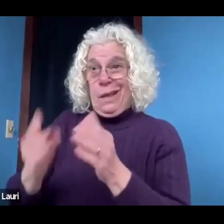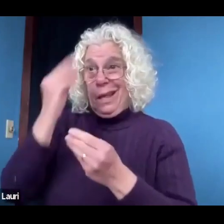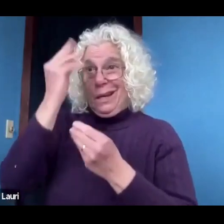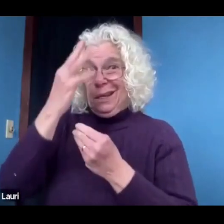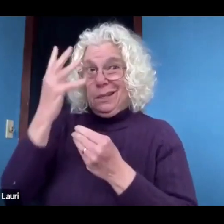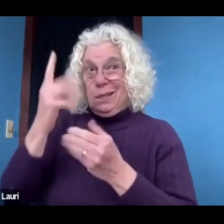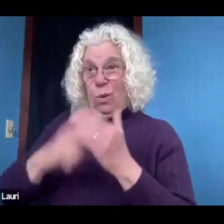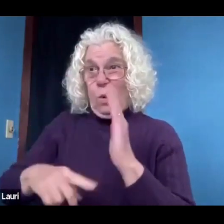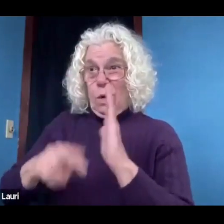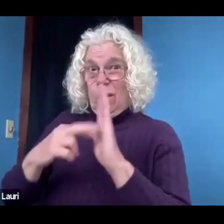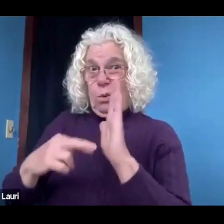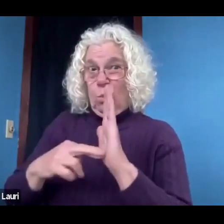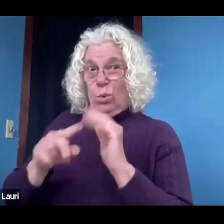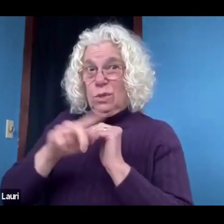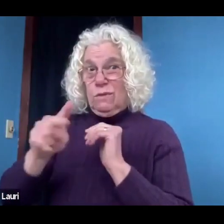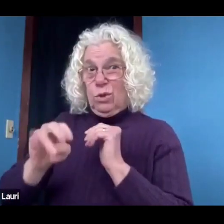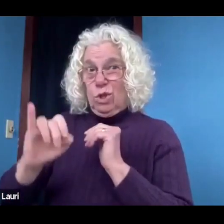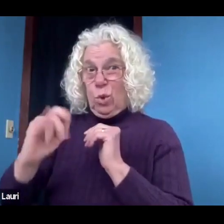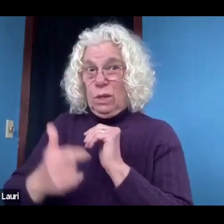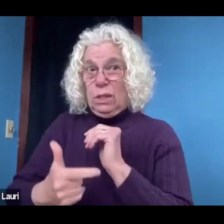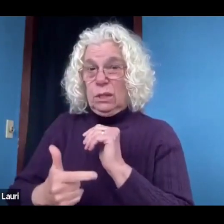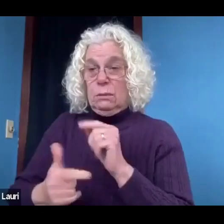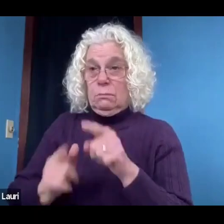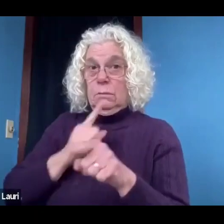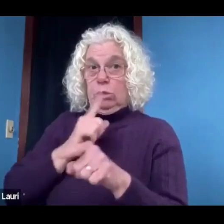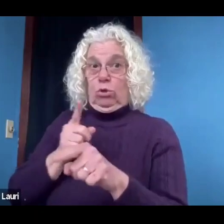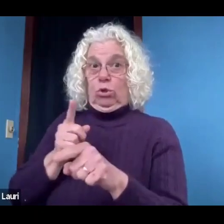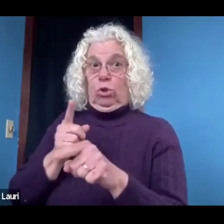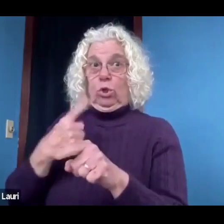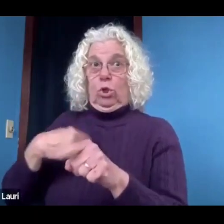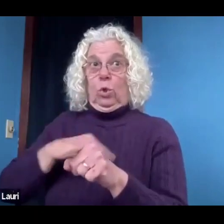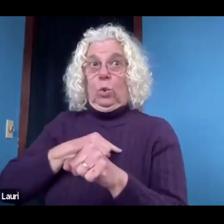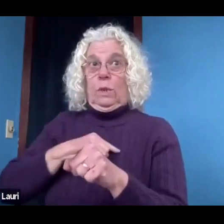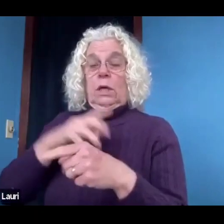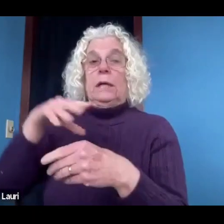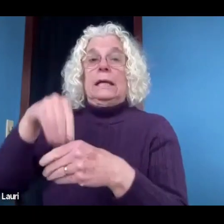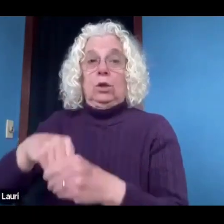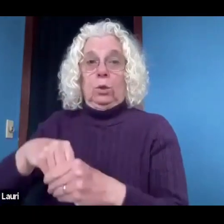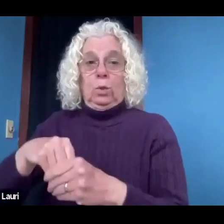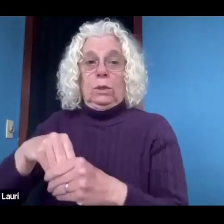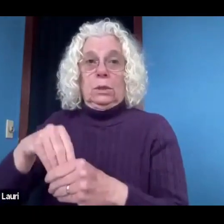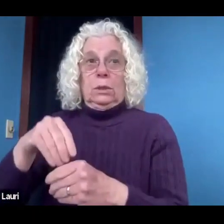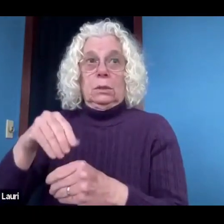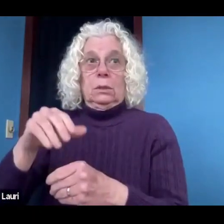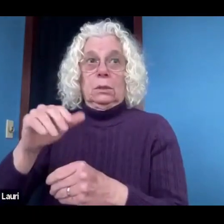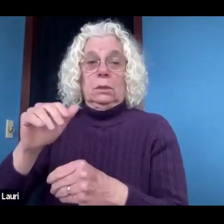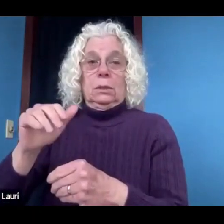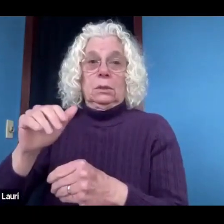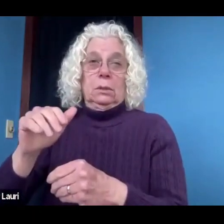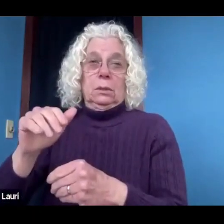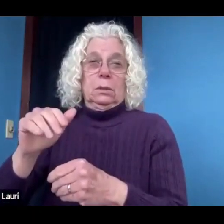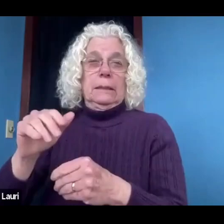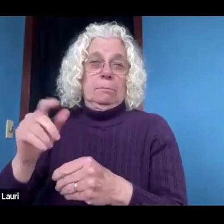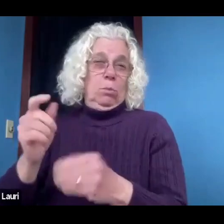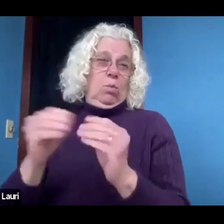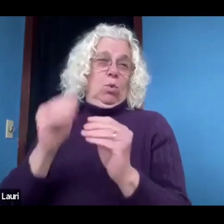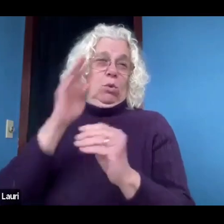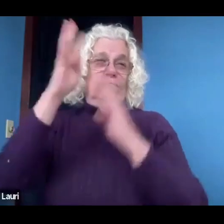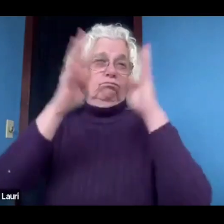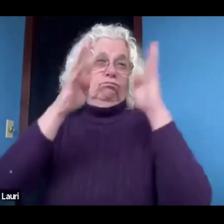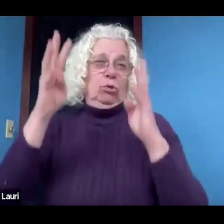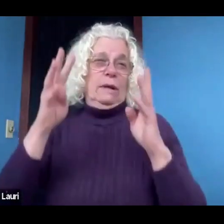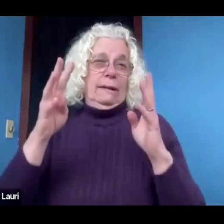their regulations and making sure that we are allowing for some thinking outside the box and for